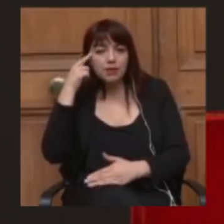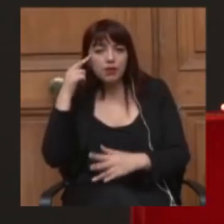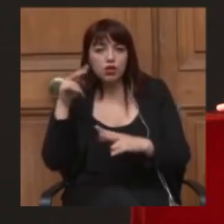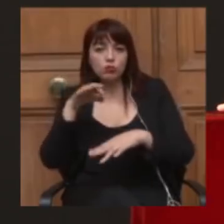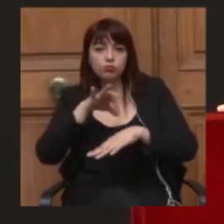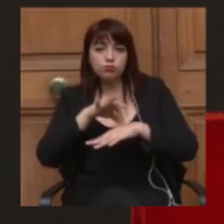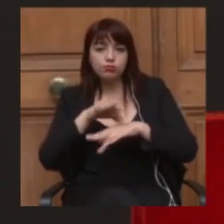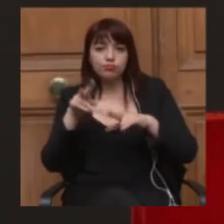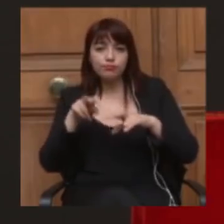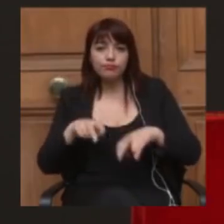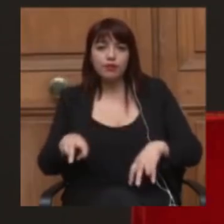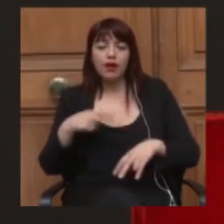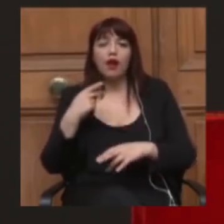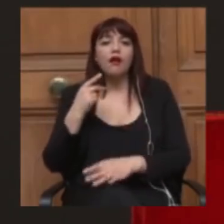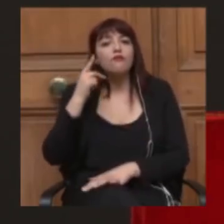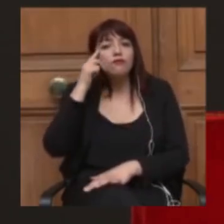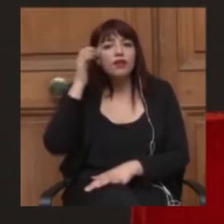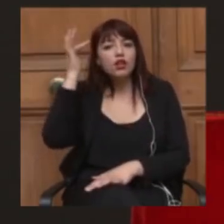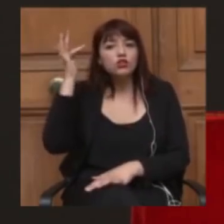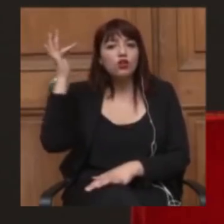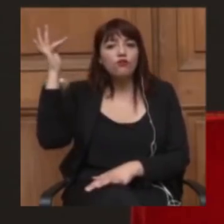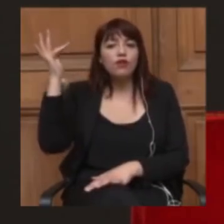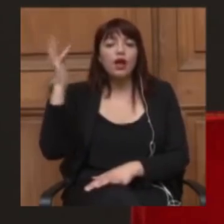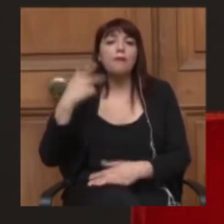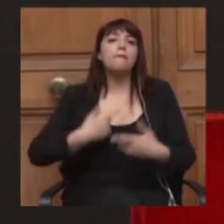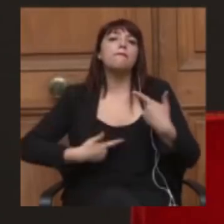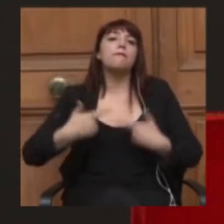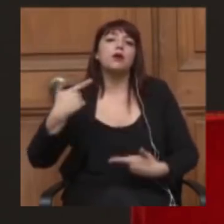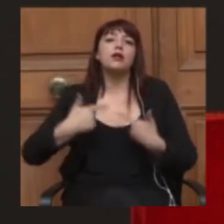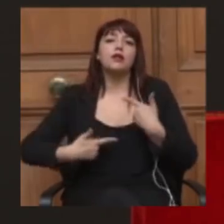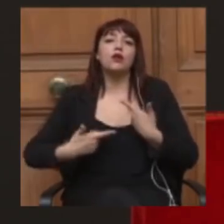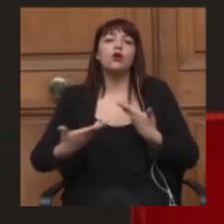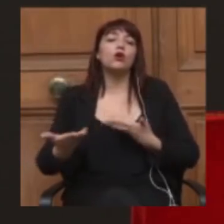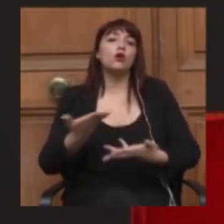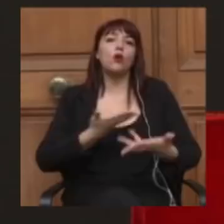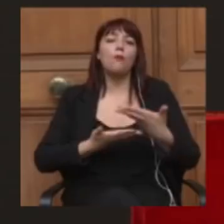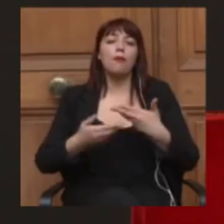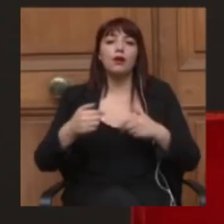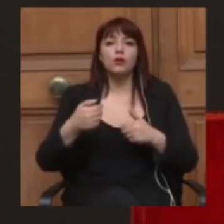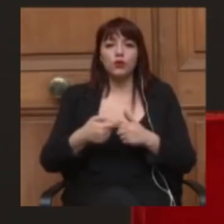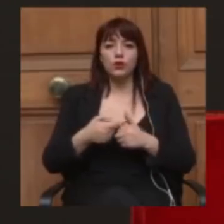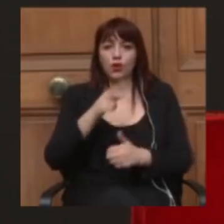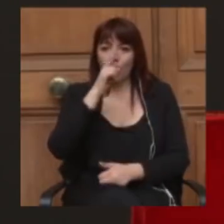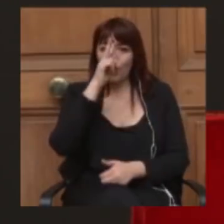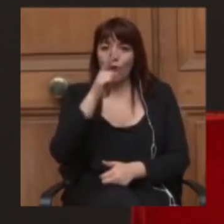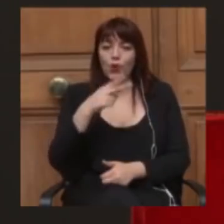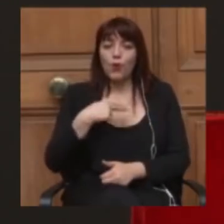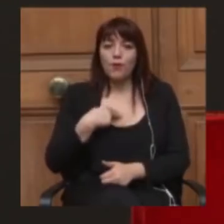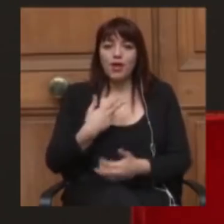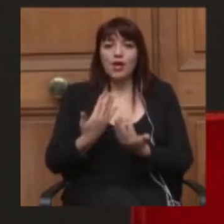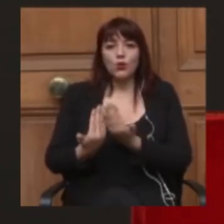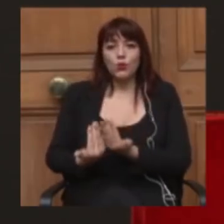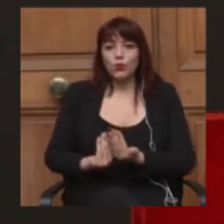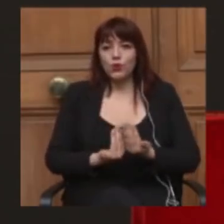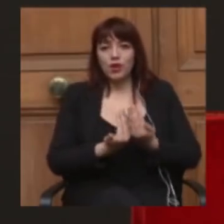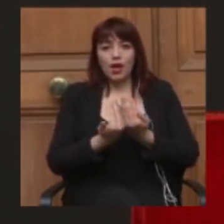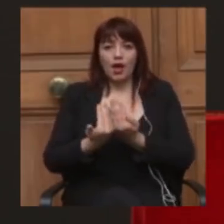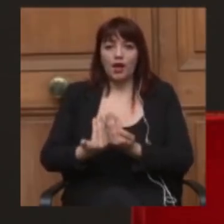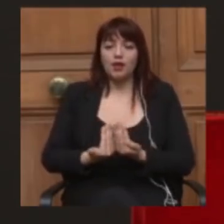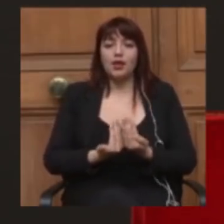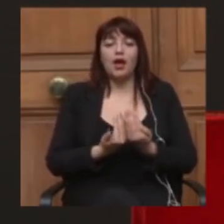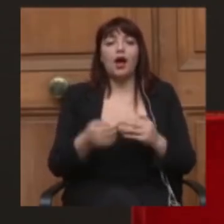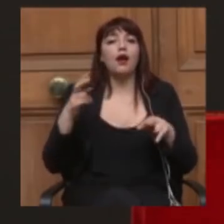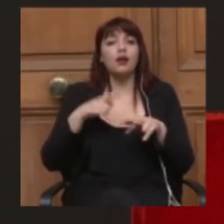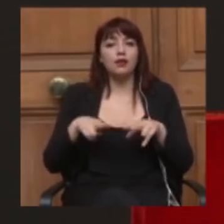philosophy. So I share this honor with my students as well, who have been among the best interlocutors I